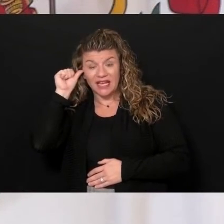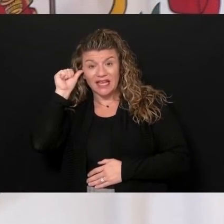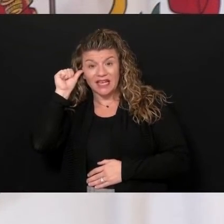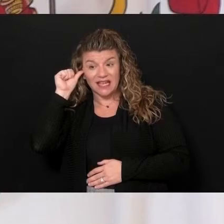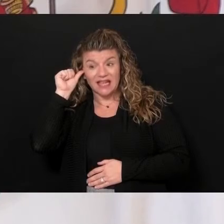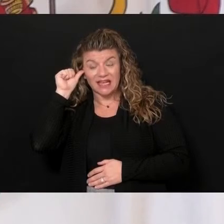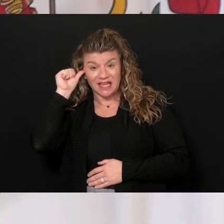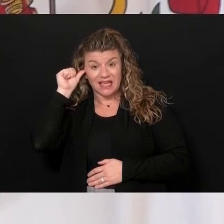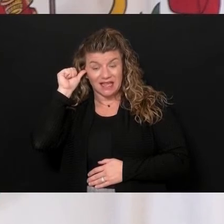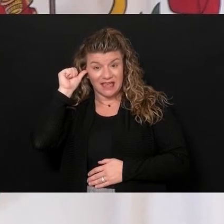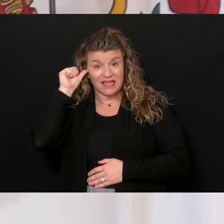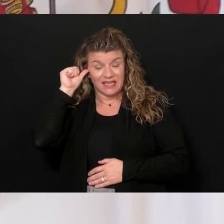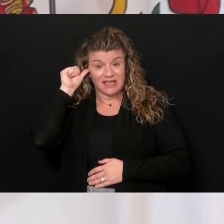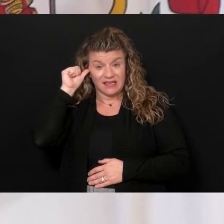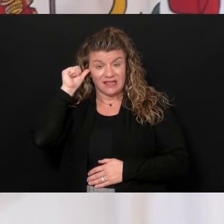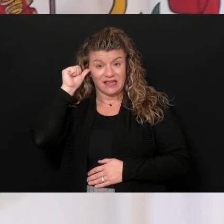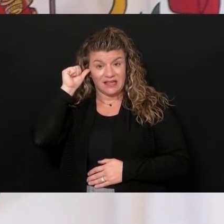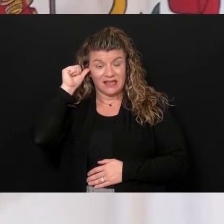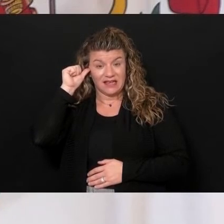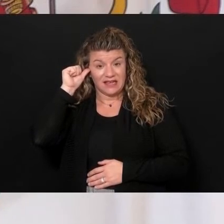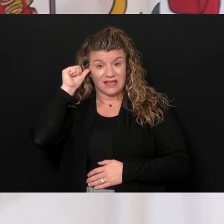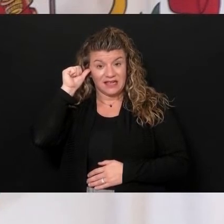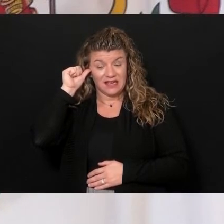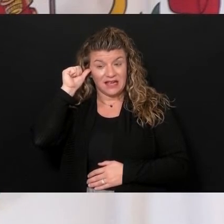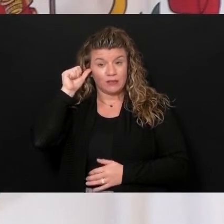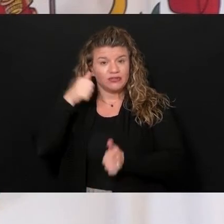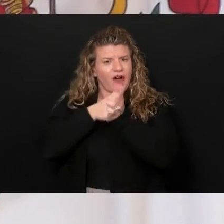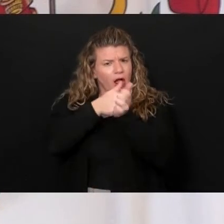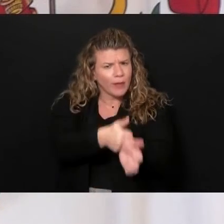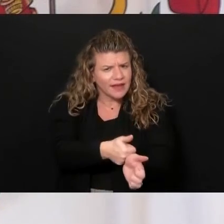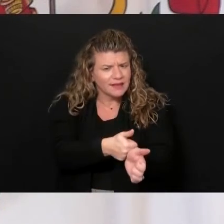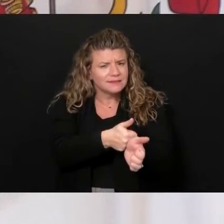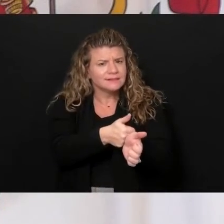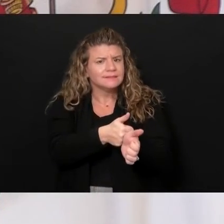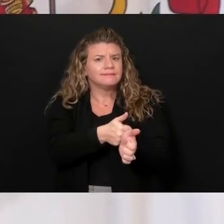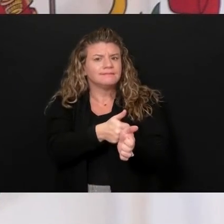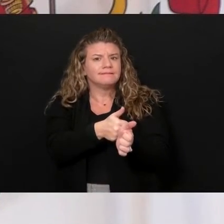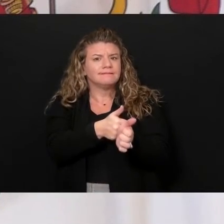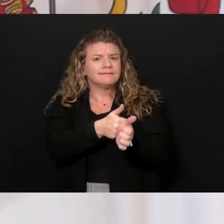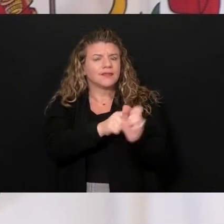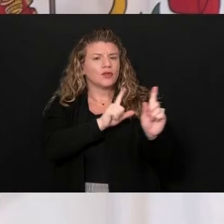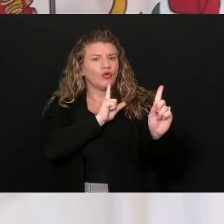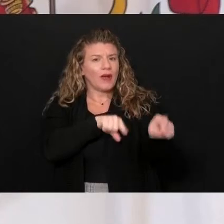upon the direction through